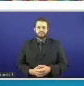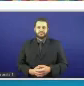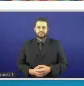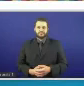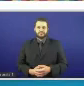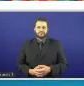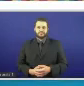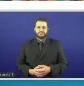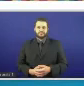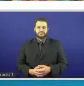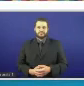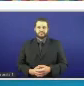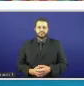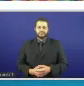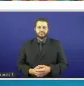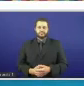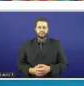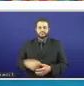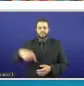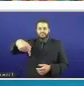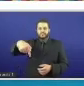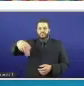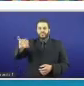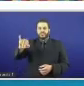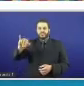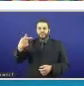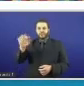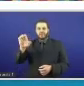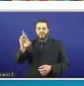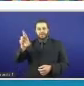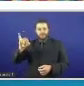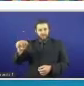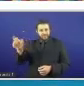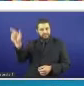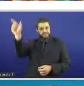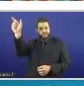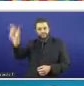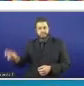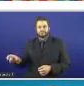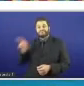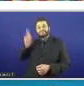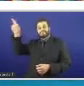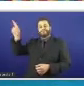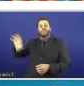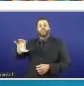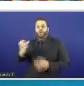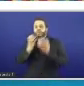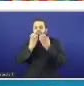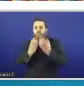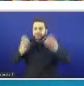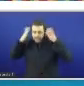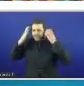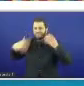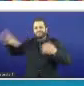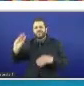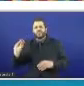Quiteria Guirengane es una activista joven de Mozambique que ha trabajado, representado a la juventud